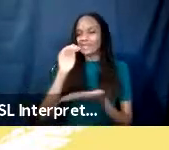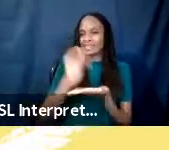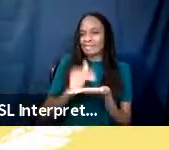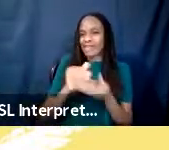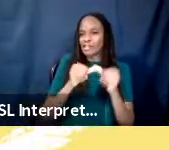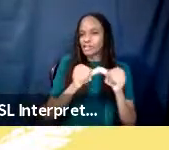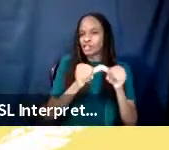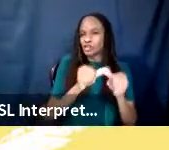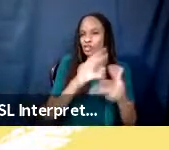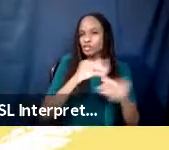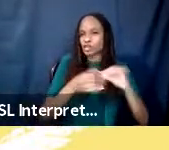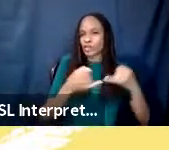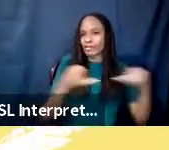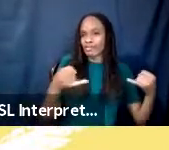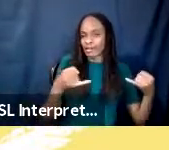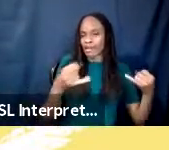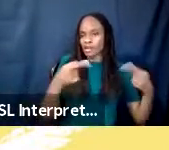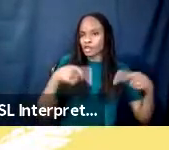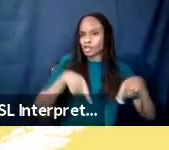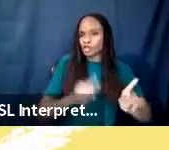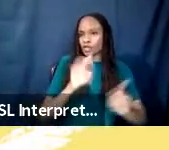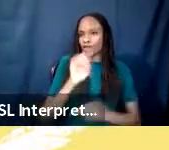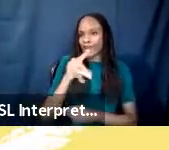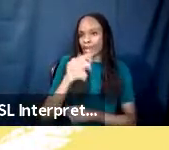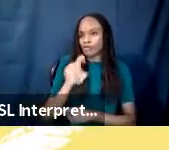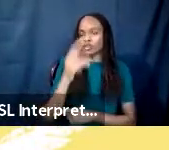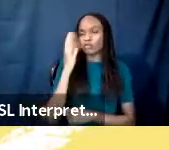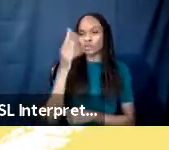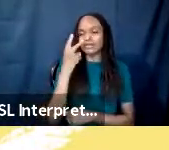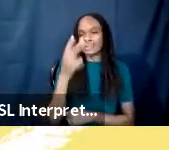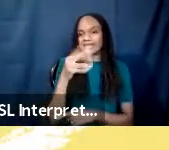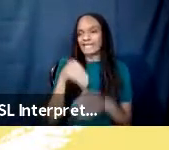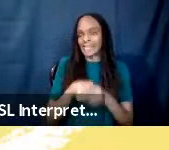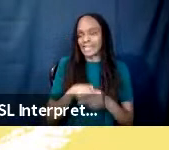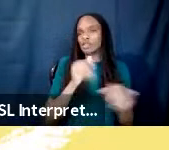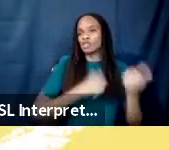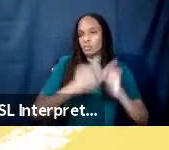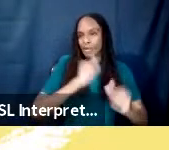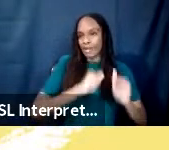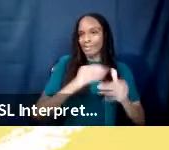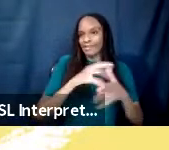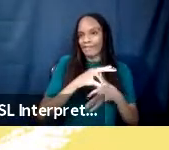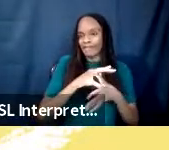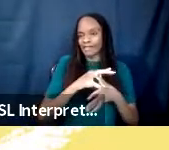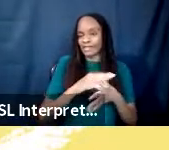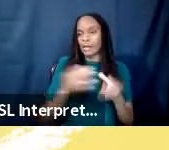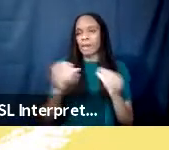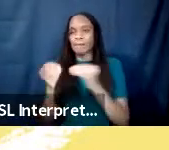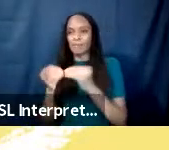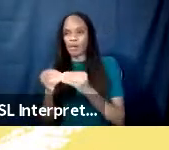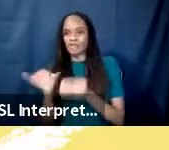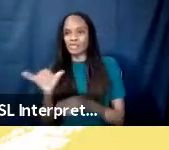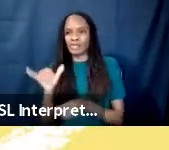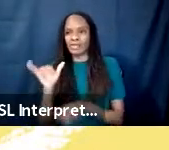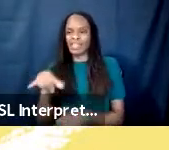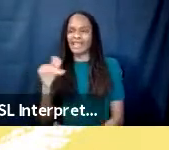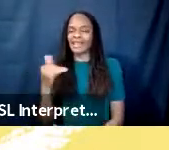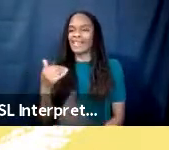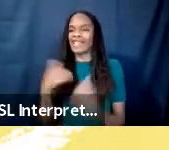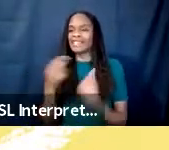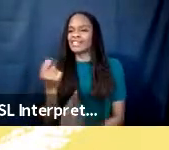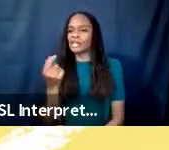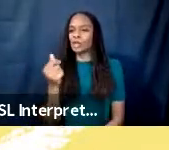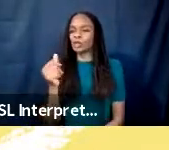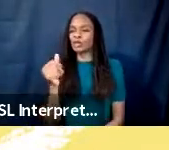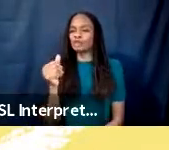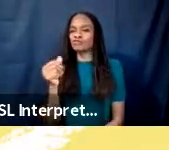continuing storyline throughout an episode that you'd see in dramatic content, and more something that just has little skits or